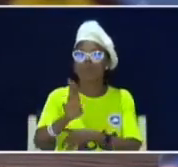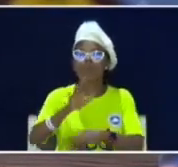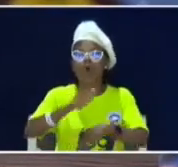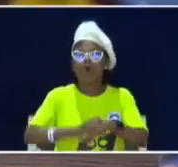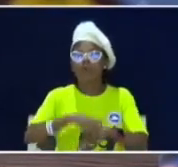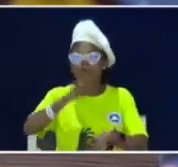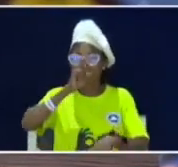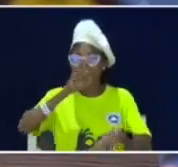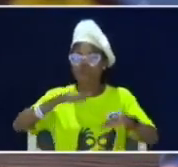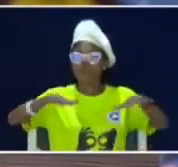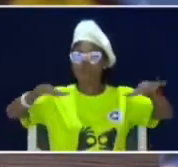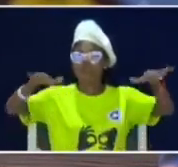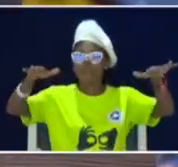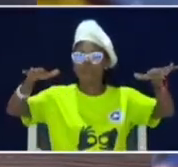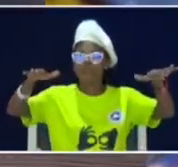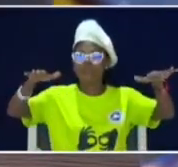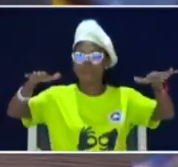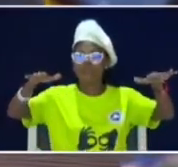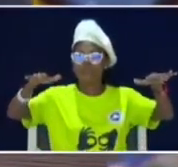eagle's wing.